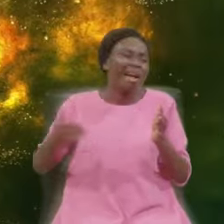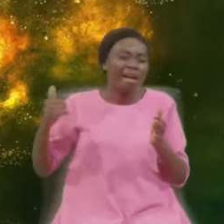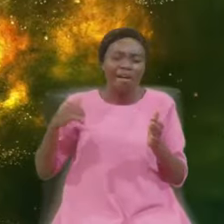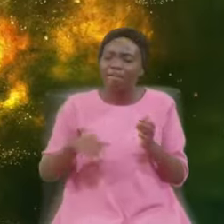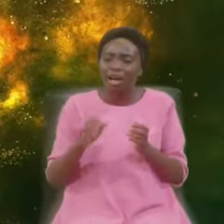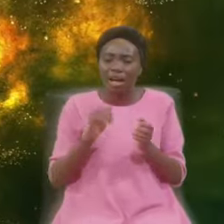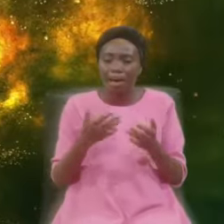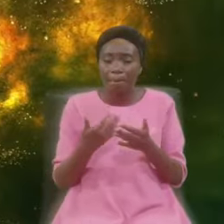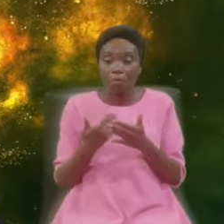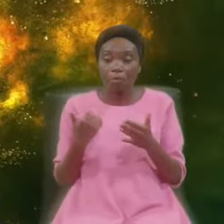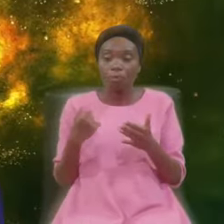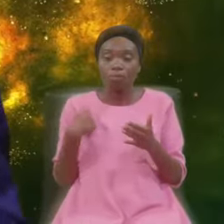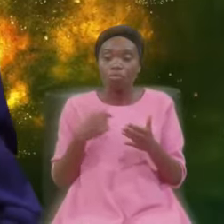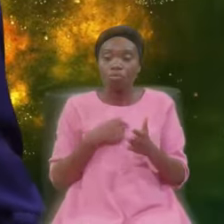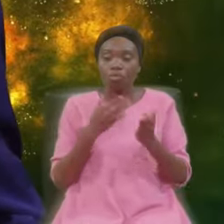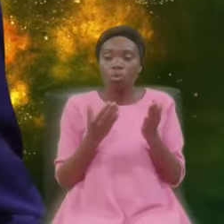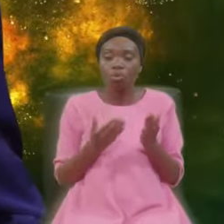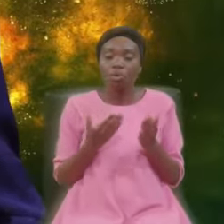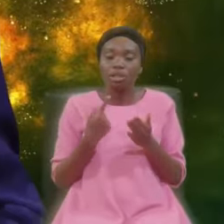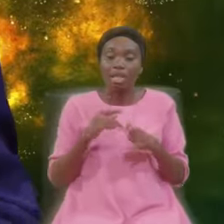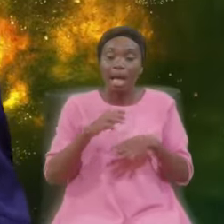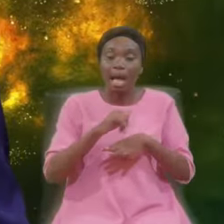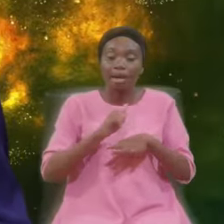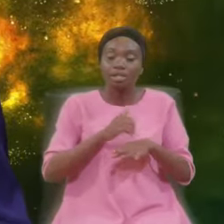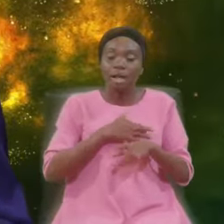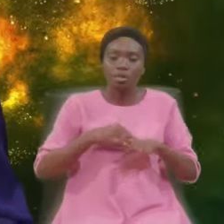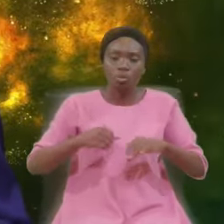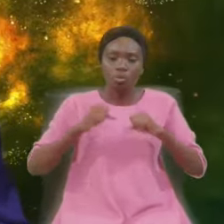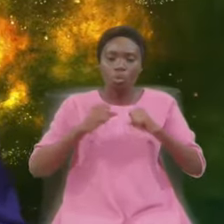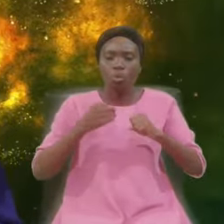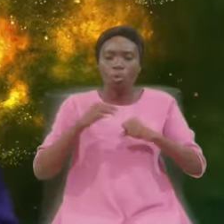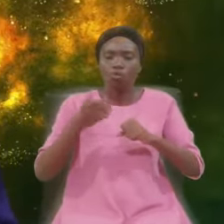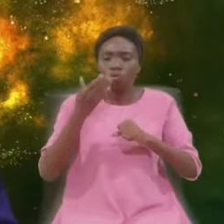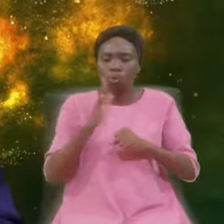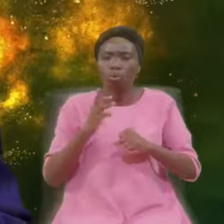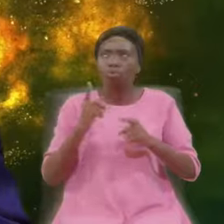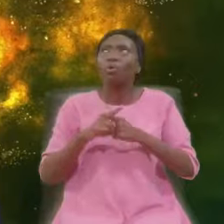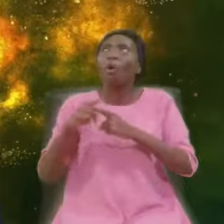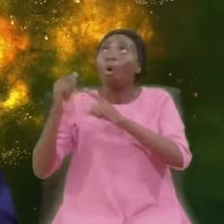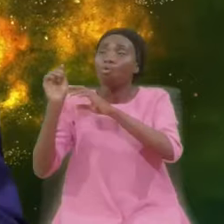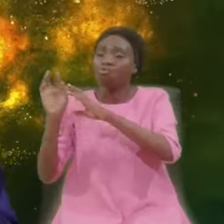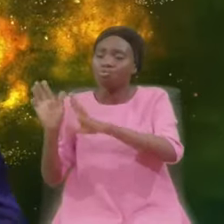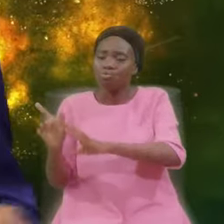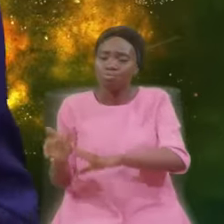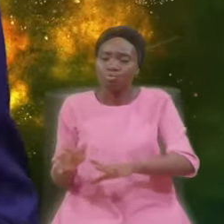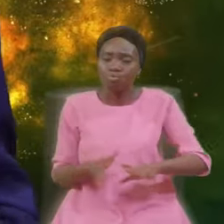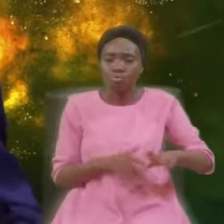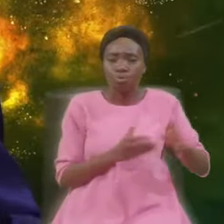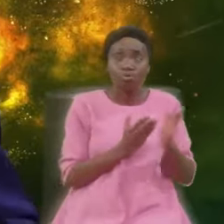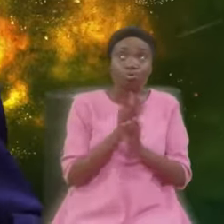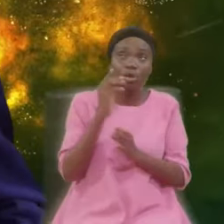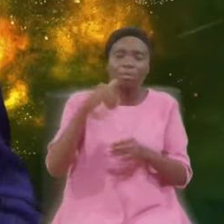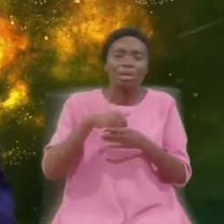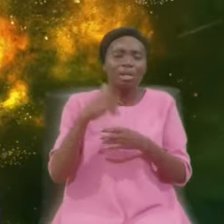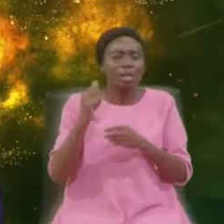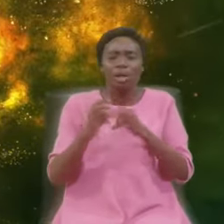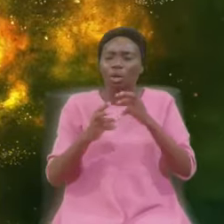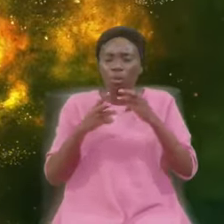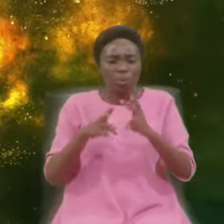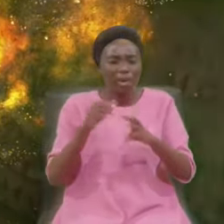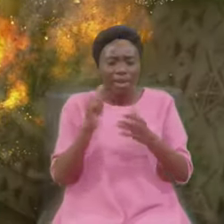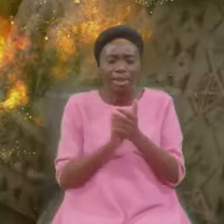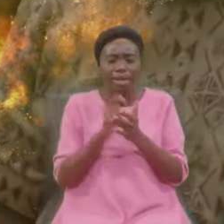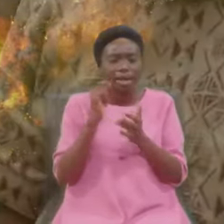the Lord to let the anointing and the power of God flow through him in a way he has never done